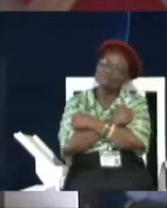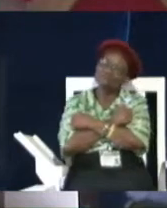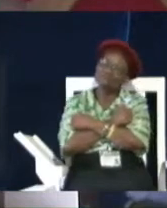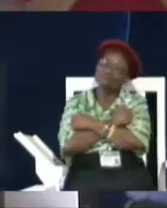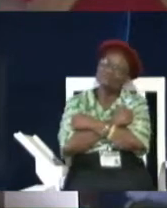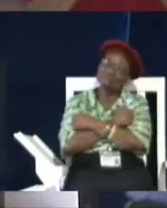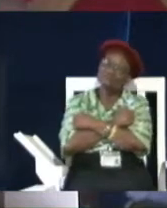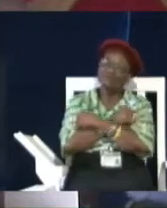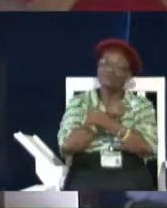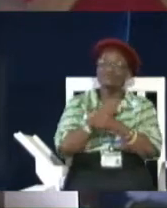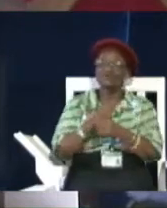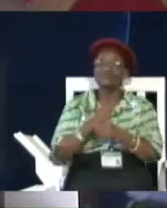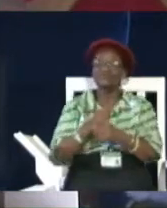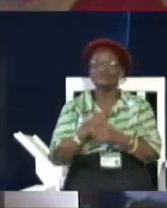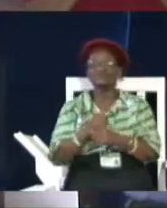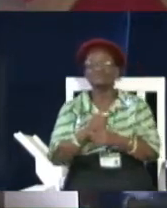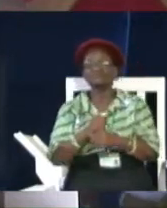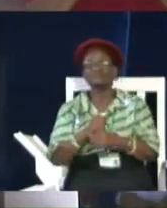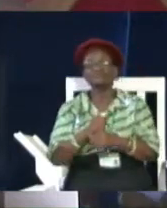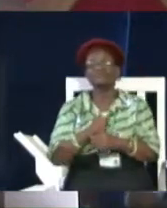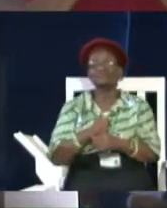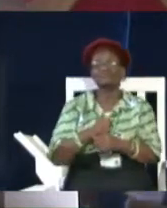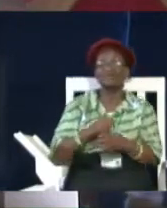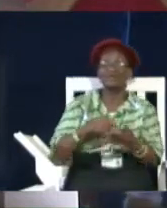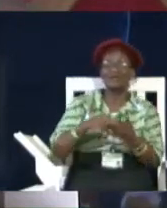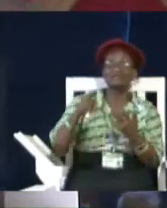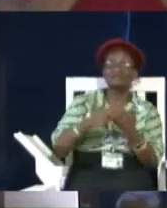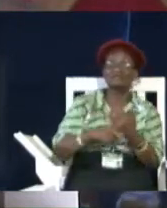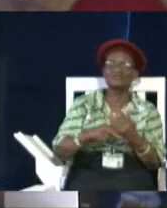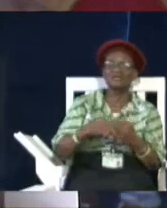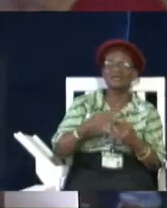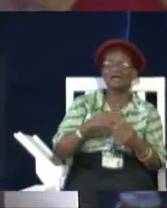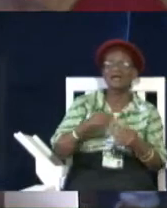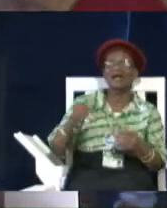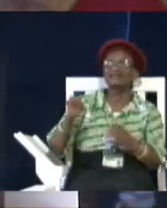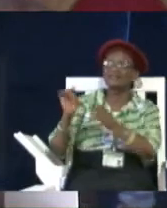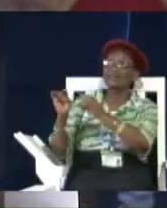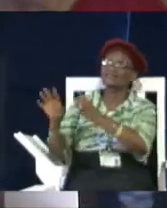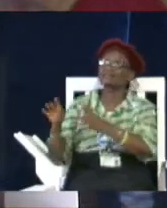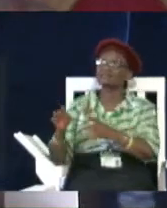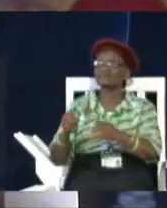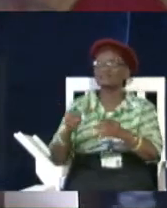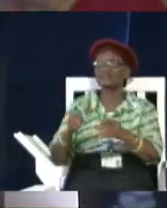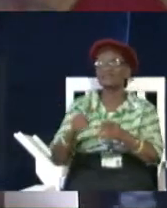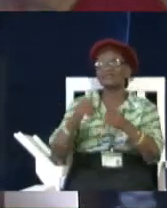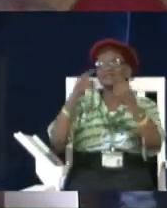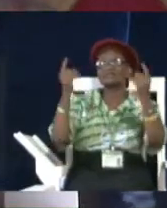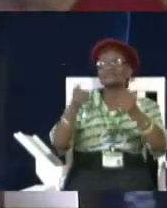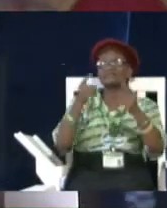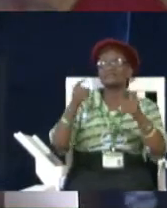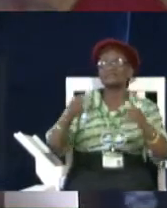righteousness and hate iniquity, even